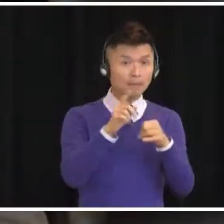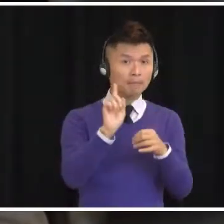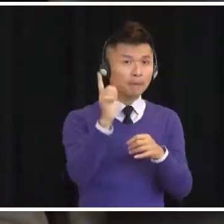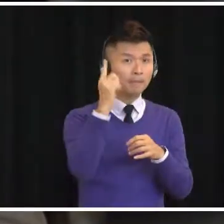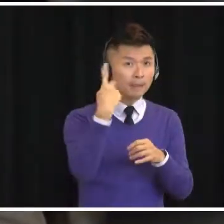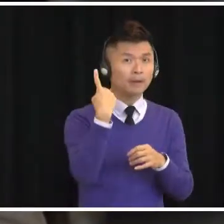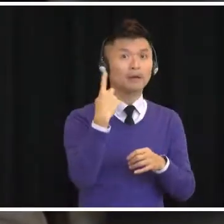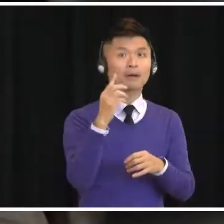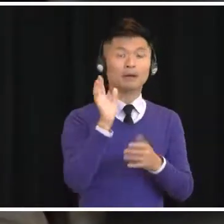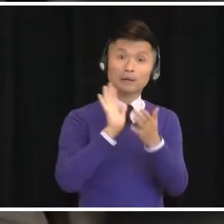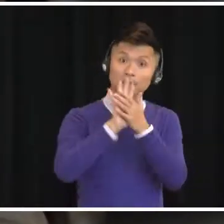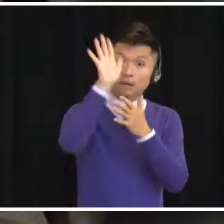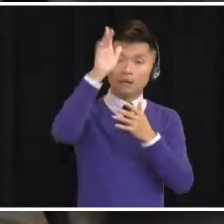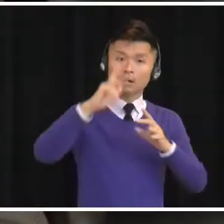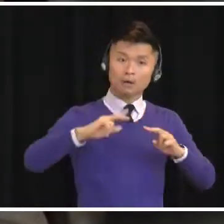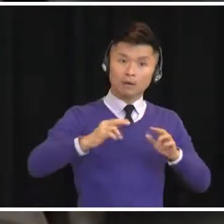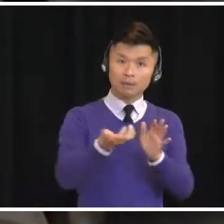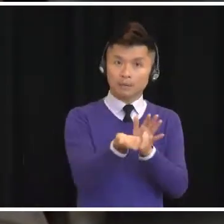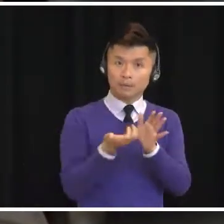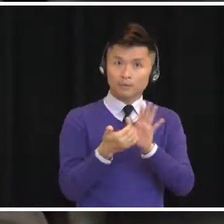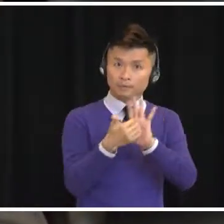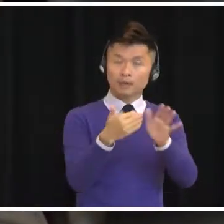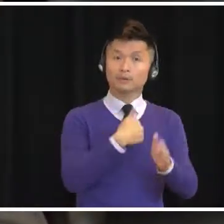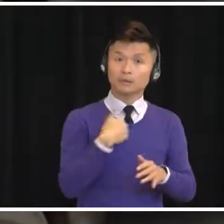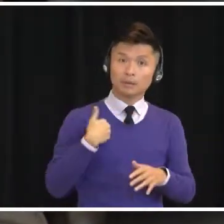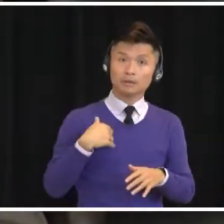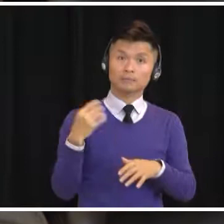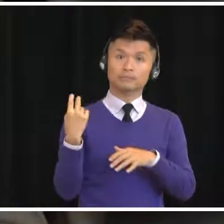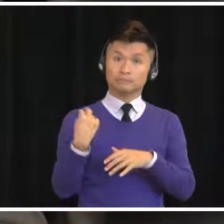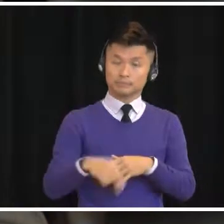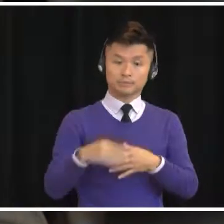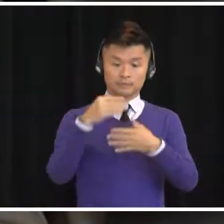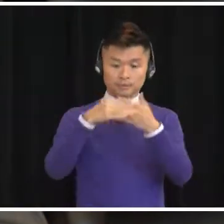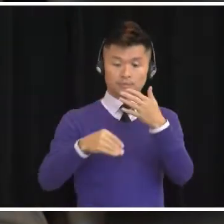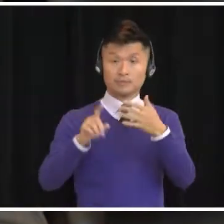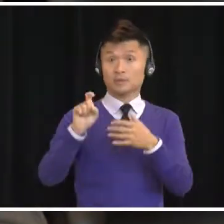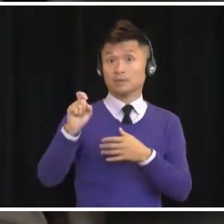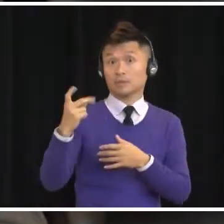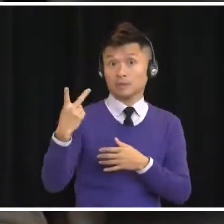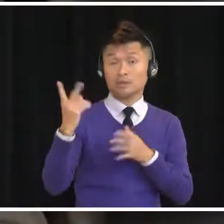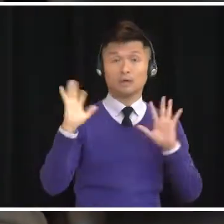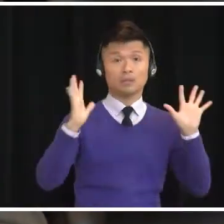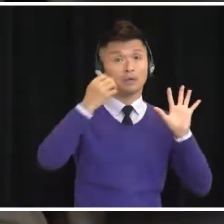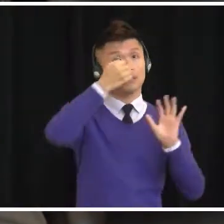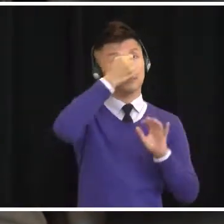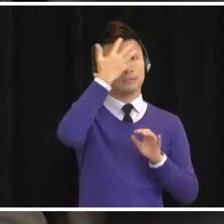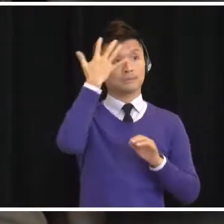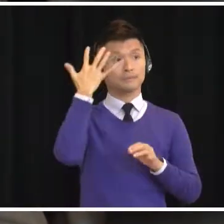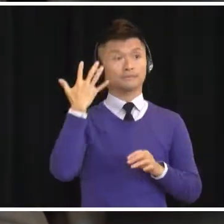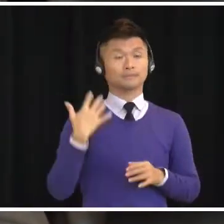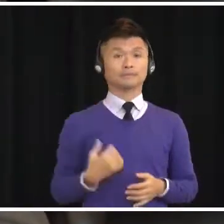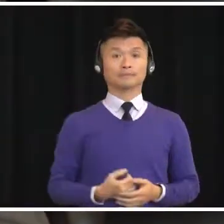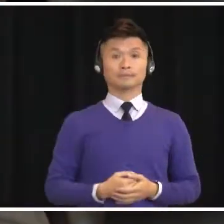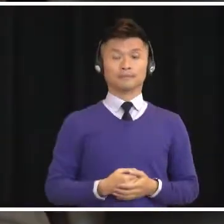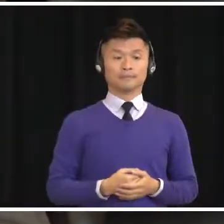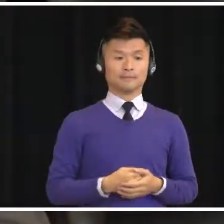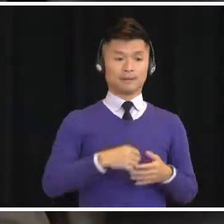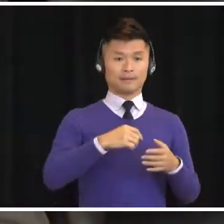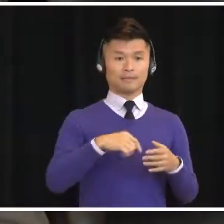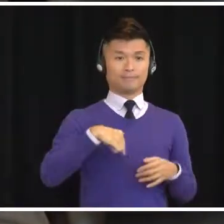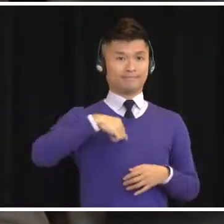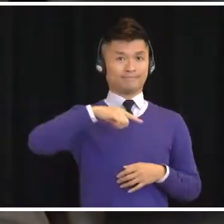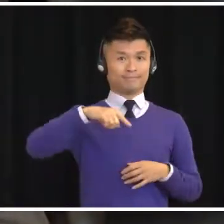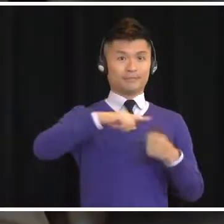12, and particularly the ability of children to express their views in court proceedings. I'm keen to hear from perhaps the